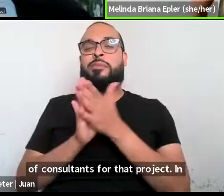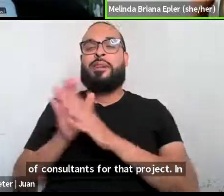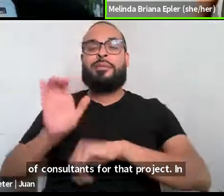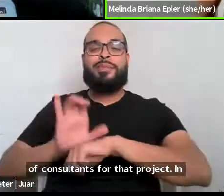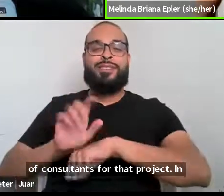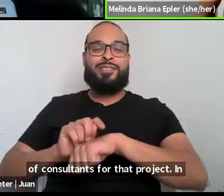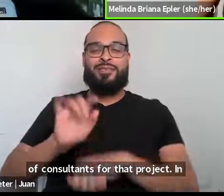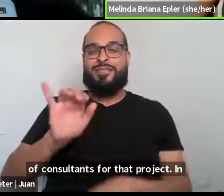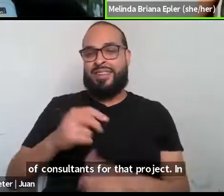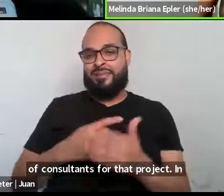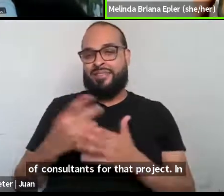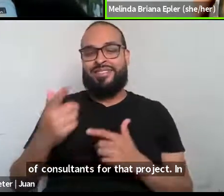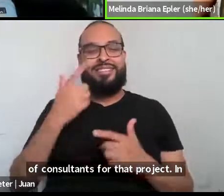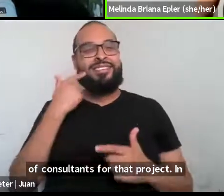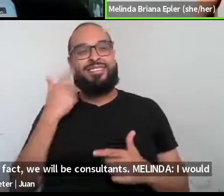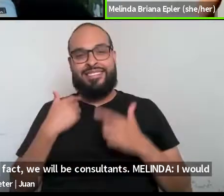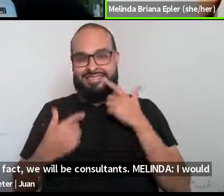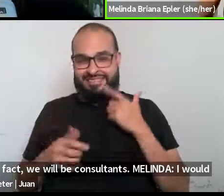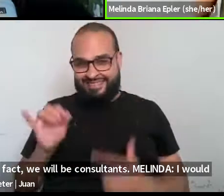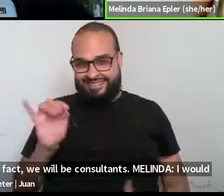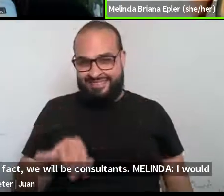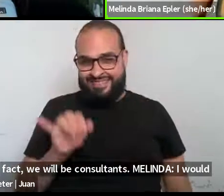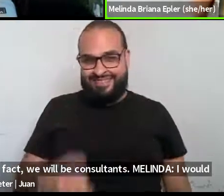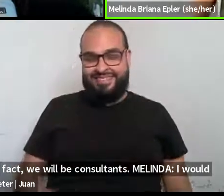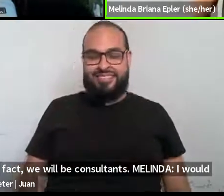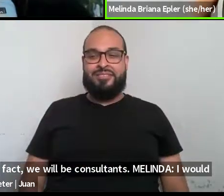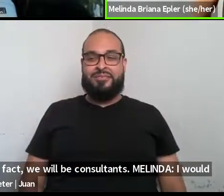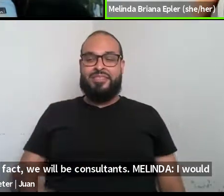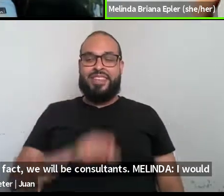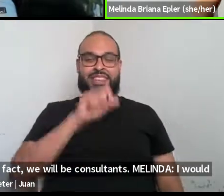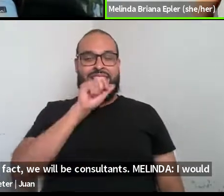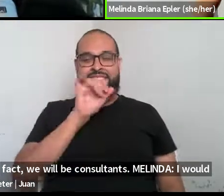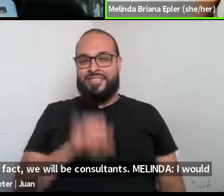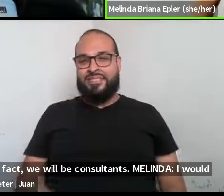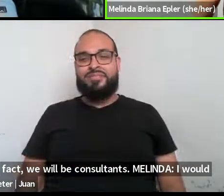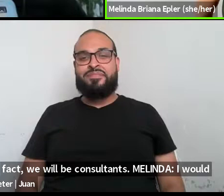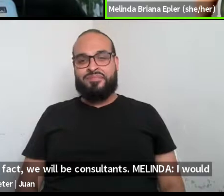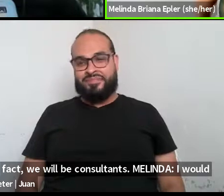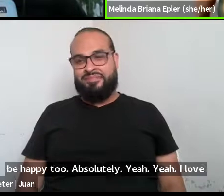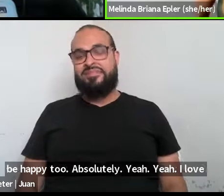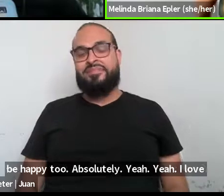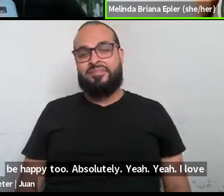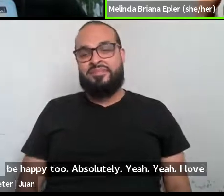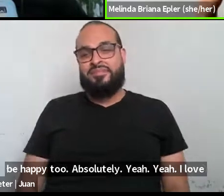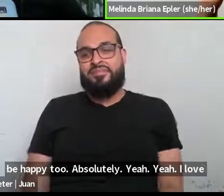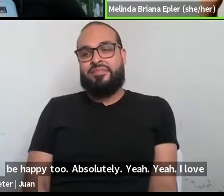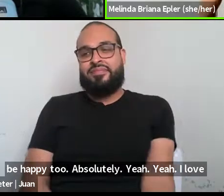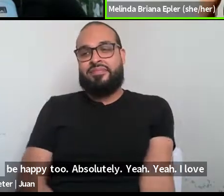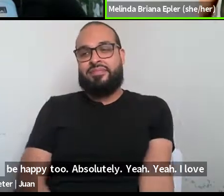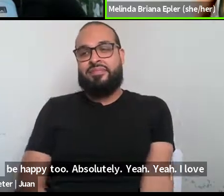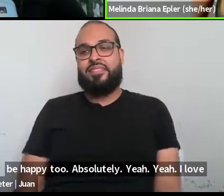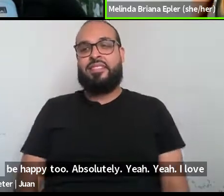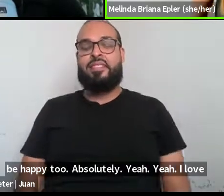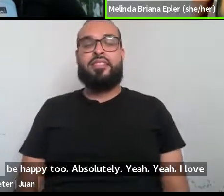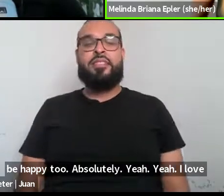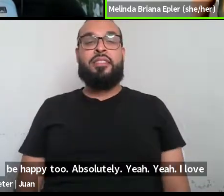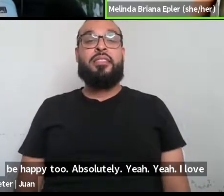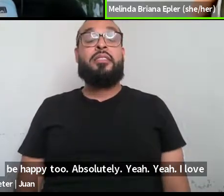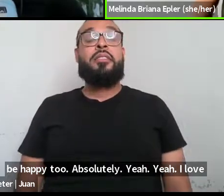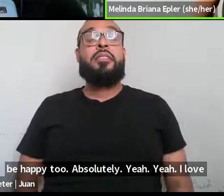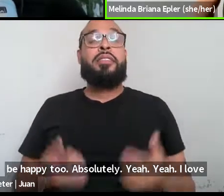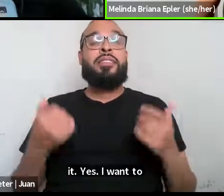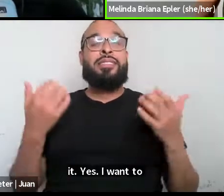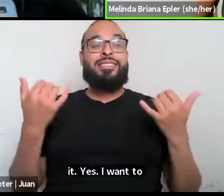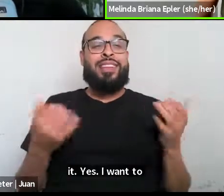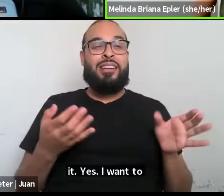be happy to. Yeah. Oh, I love it. Yes. I want to switch gears a little bit also